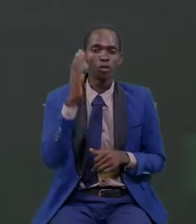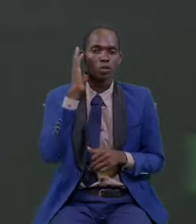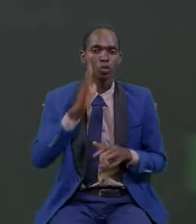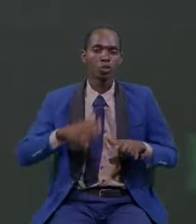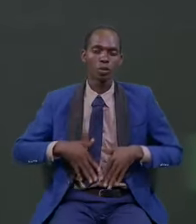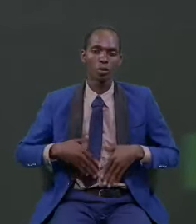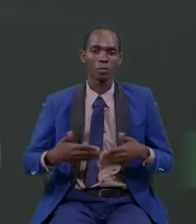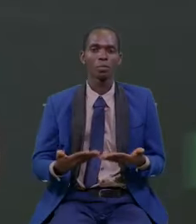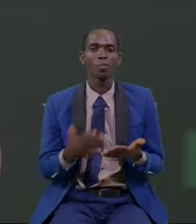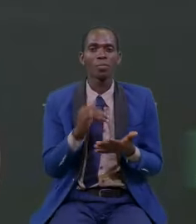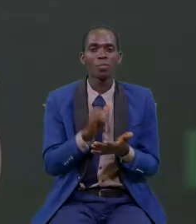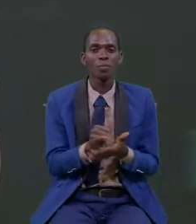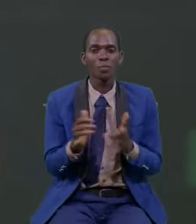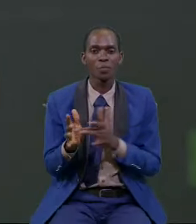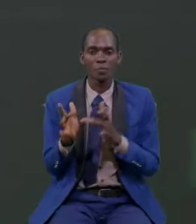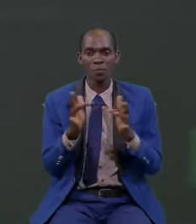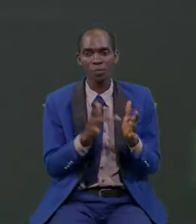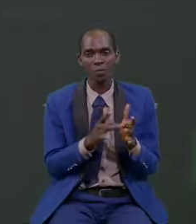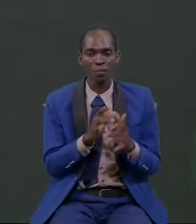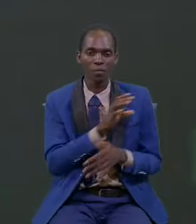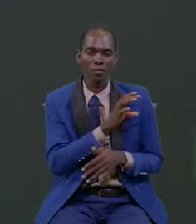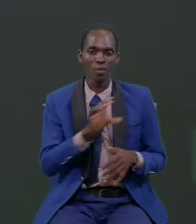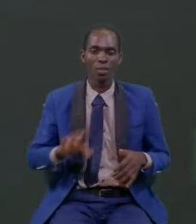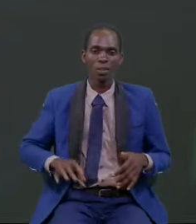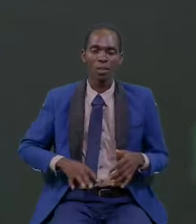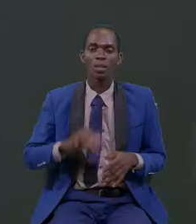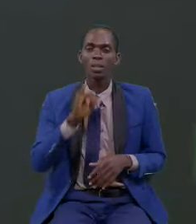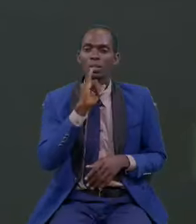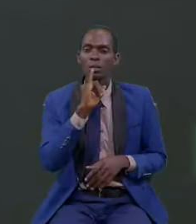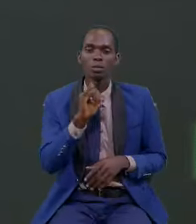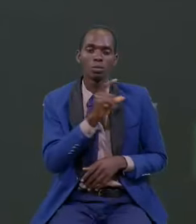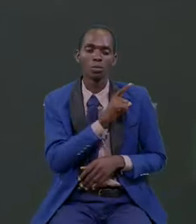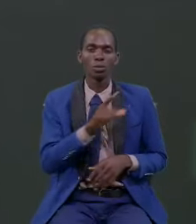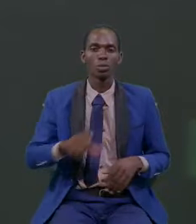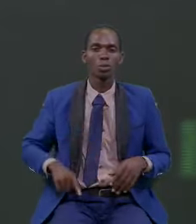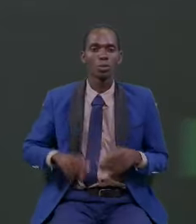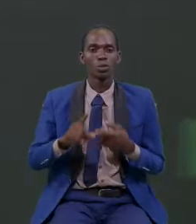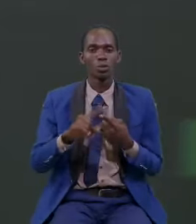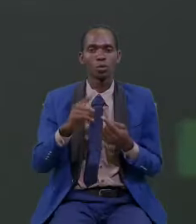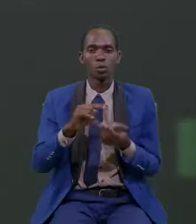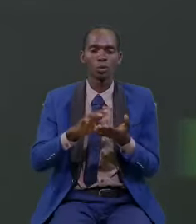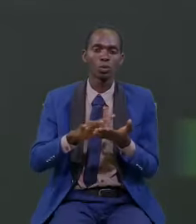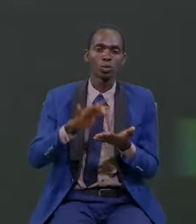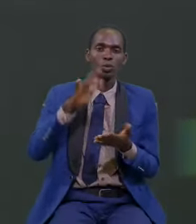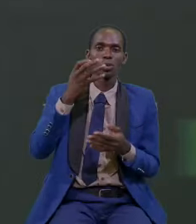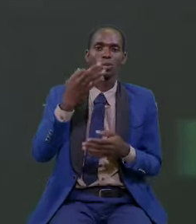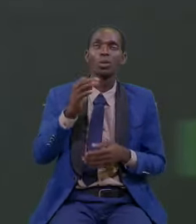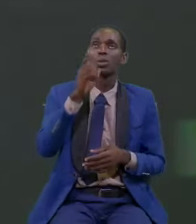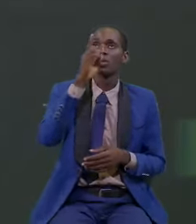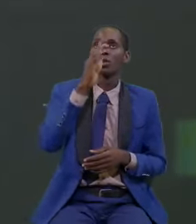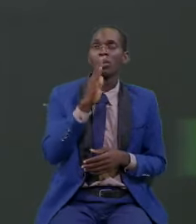that Jesus Christ is Lord, to the glory of God the